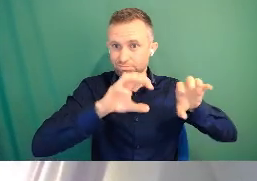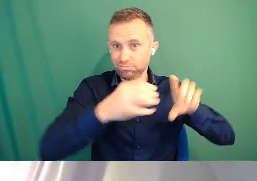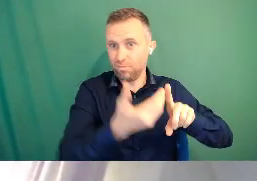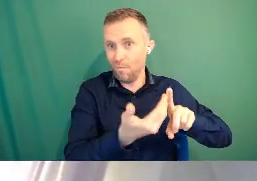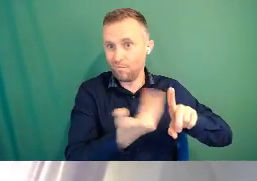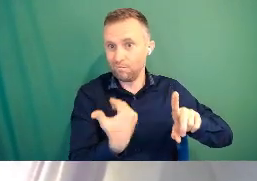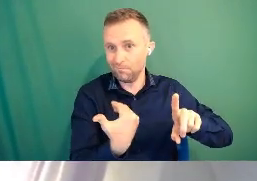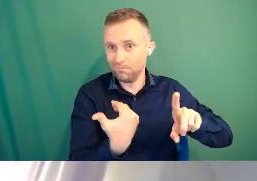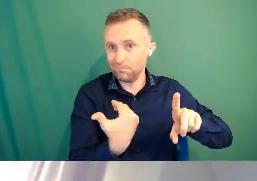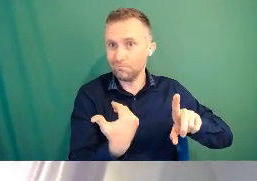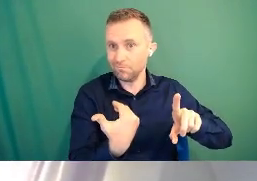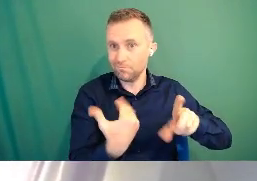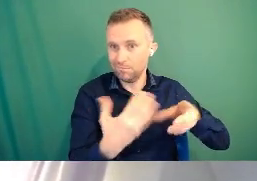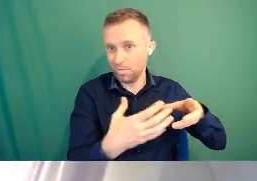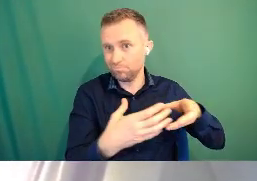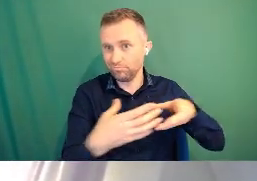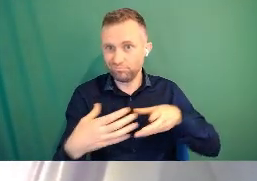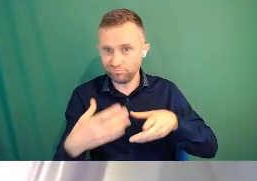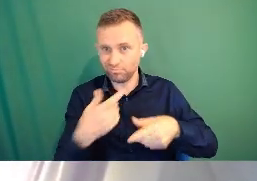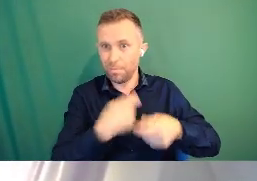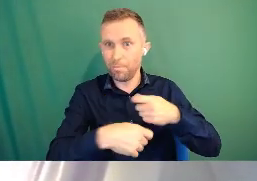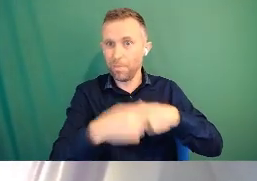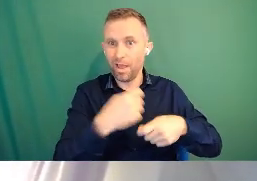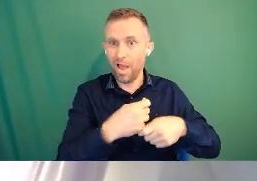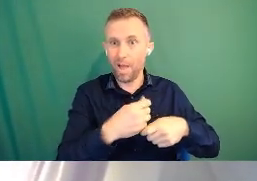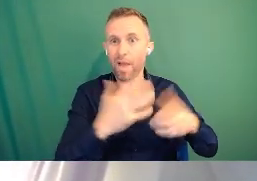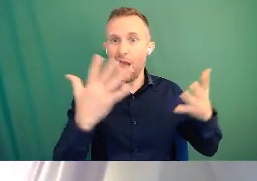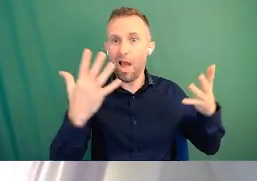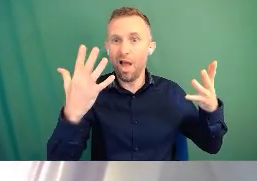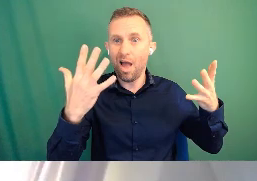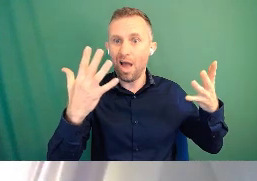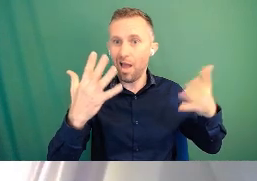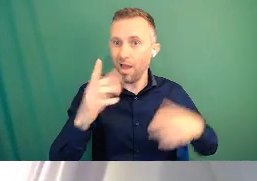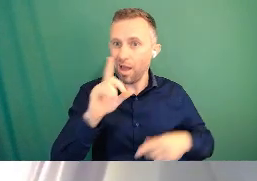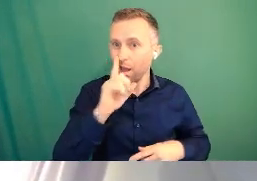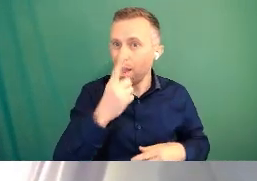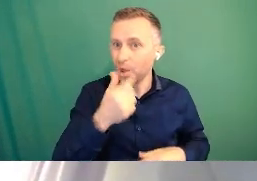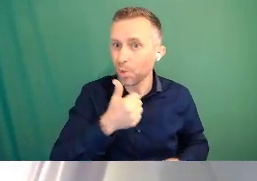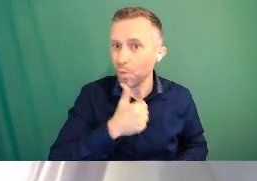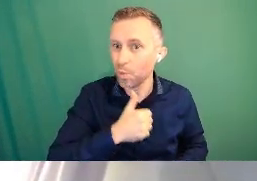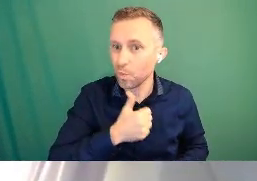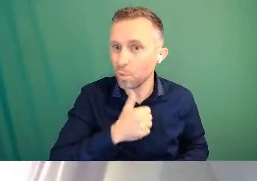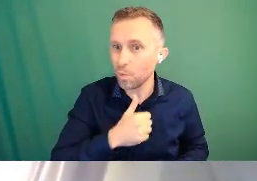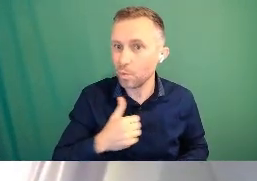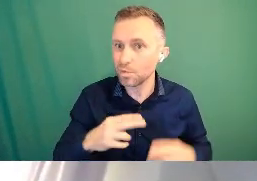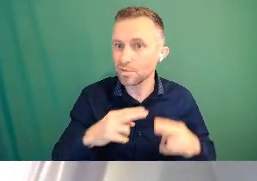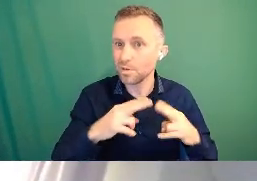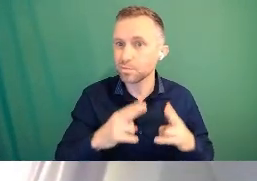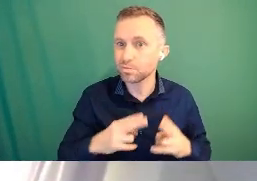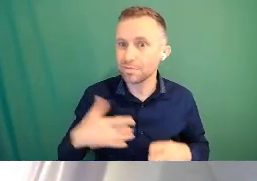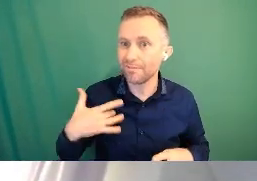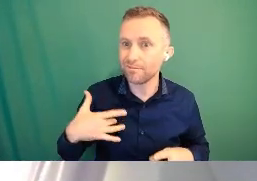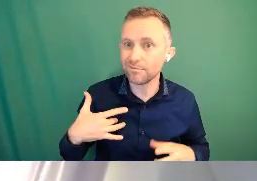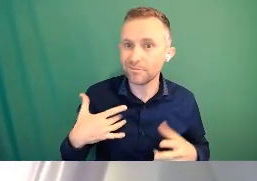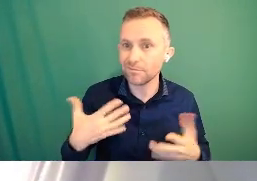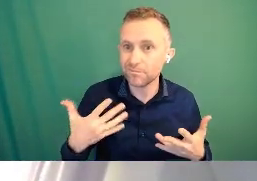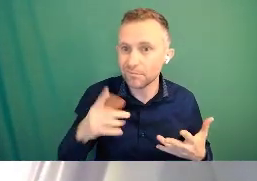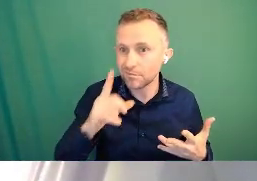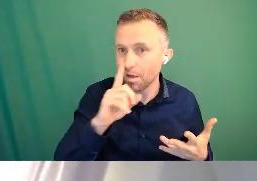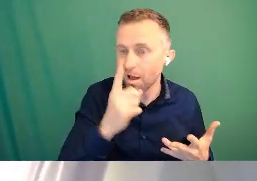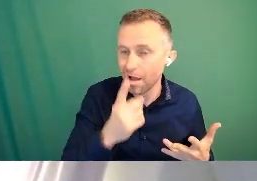other important building so that it can't be lived in, essentially. So that would have been